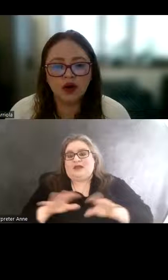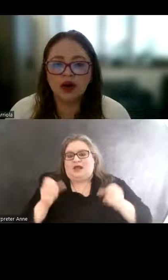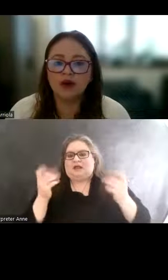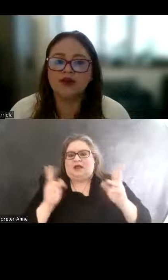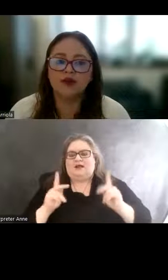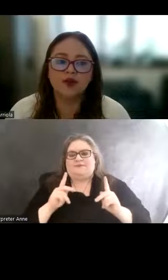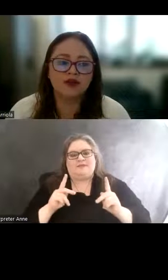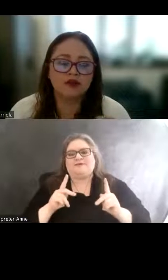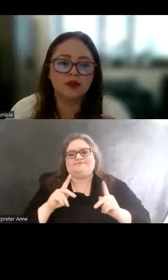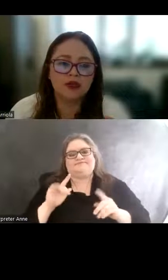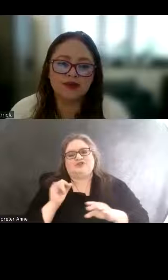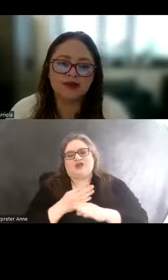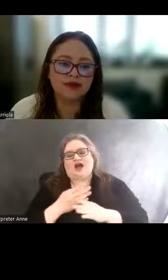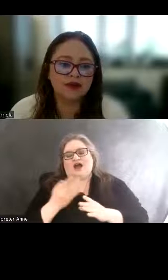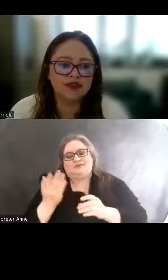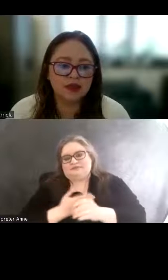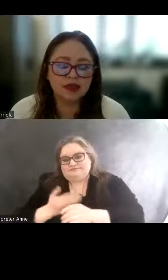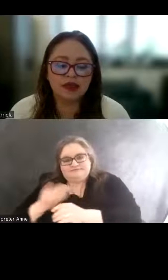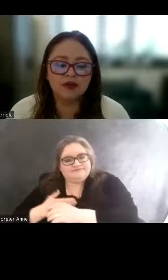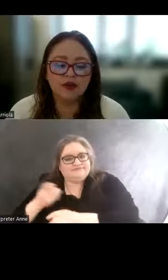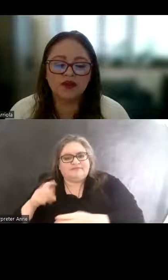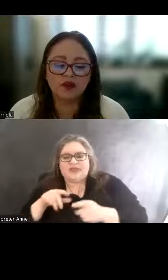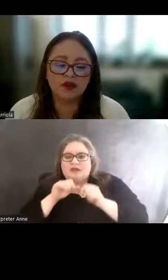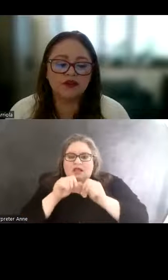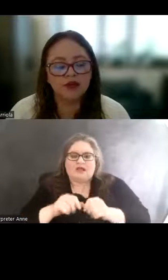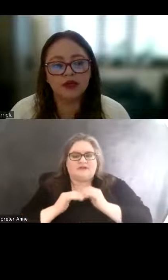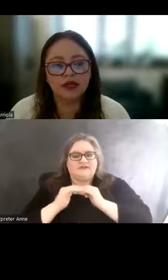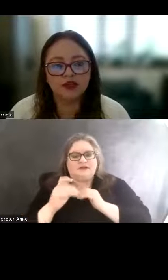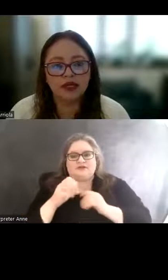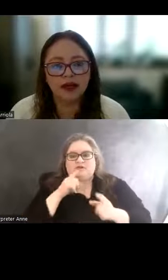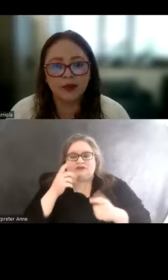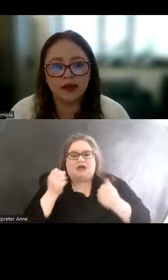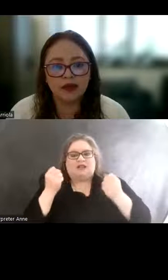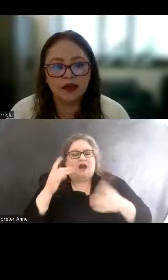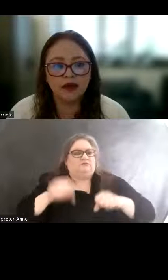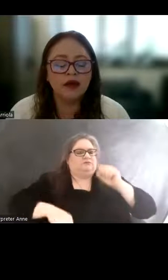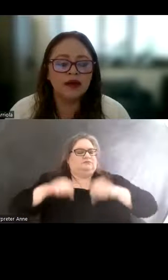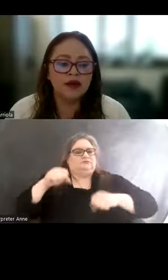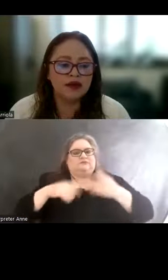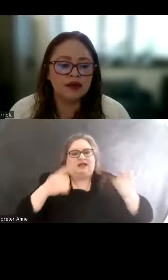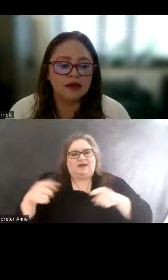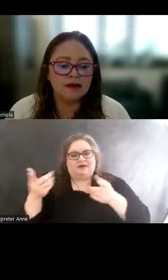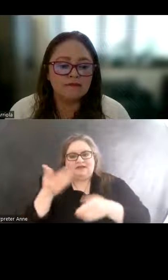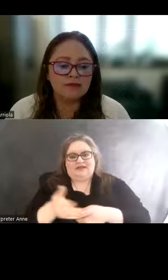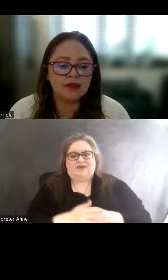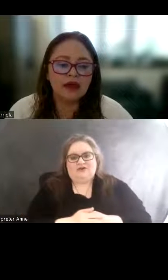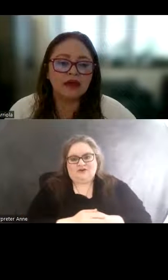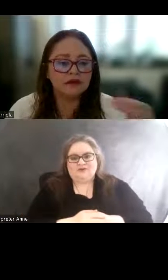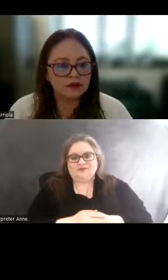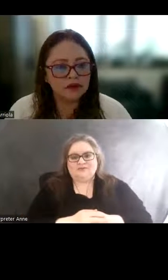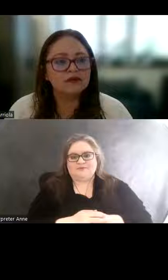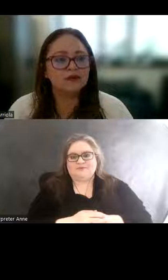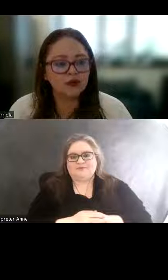their jobs. There wasn't consistency or stability. So there was a lot of dysregulation that happened there. And